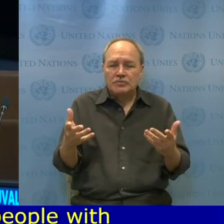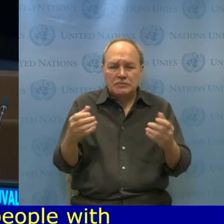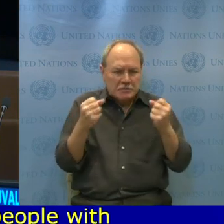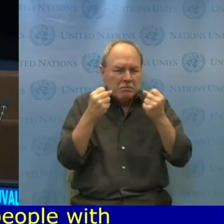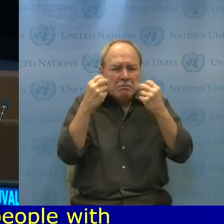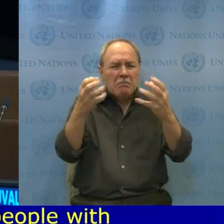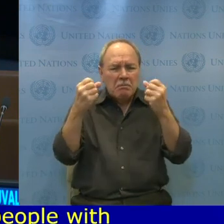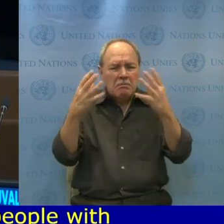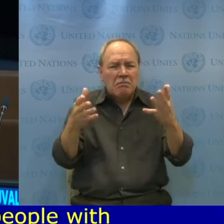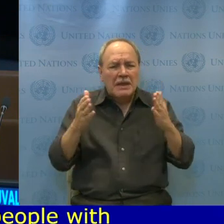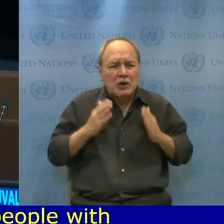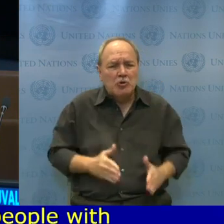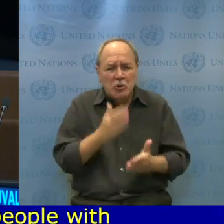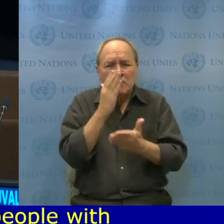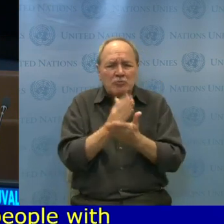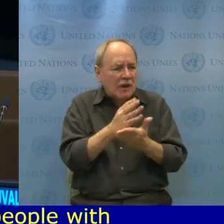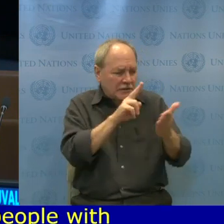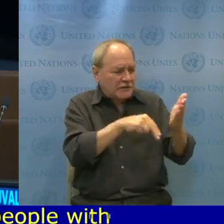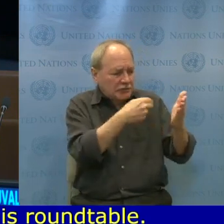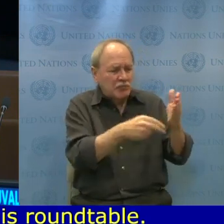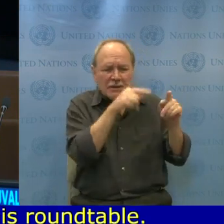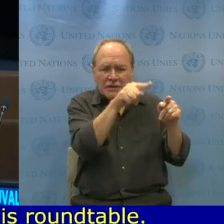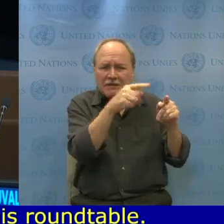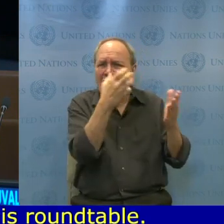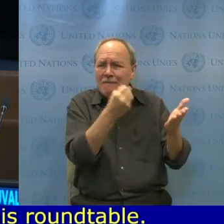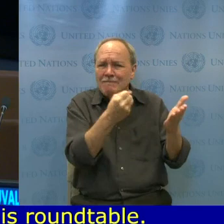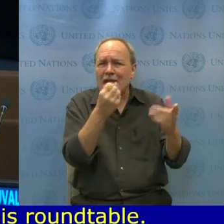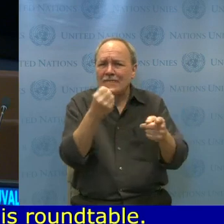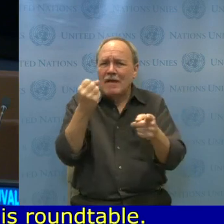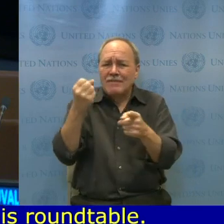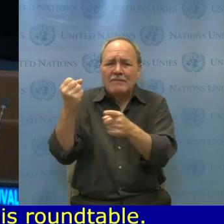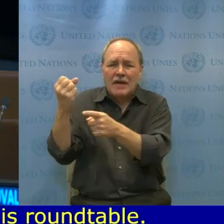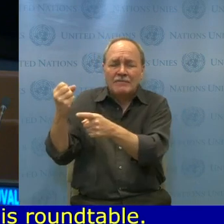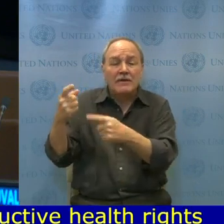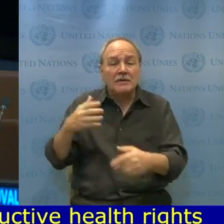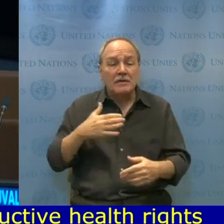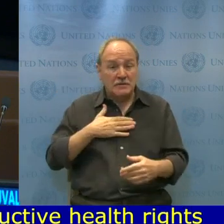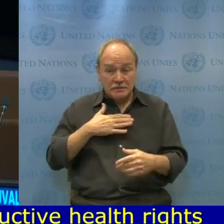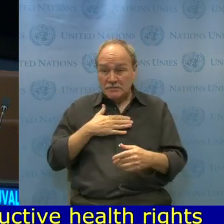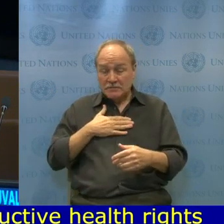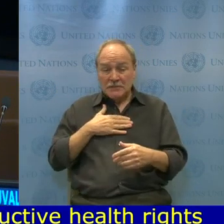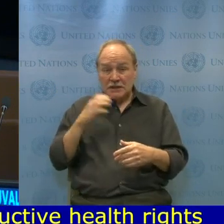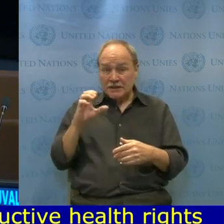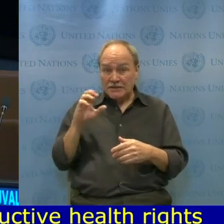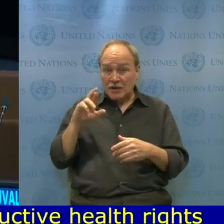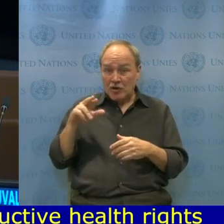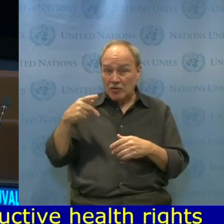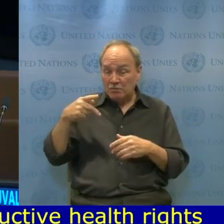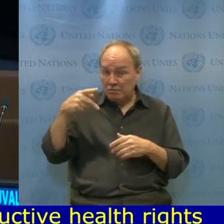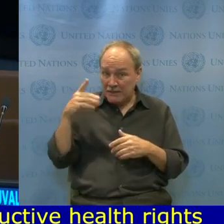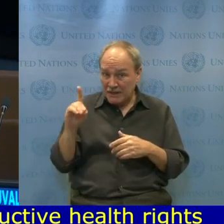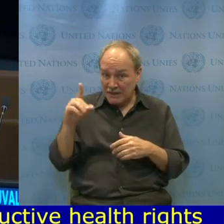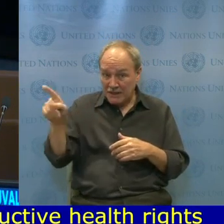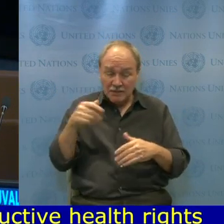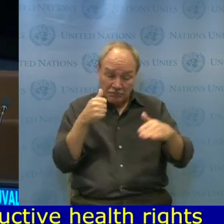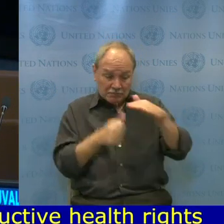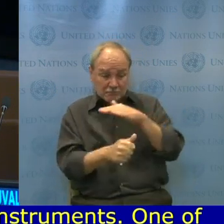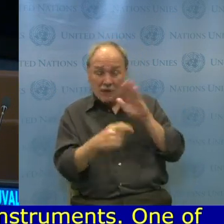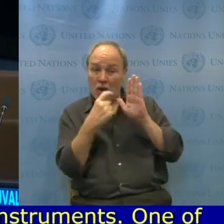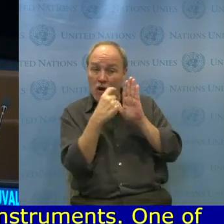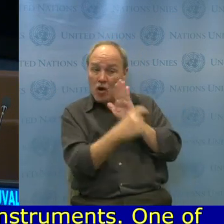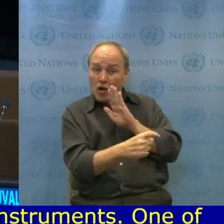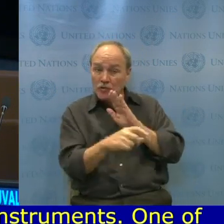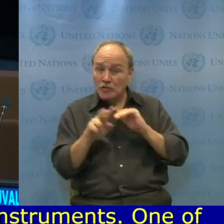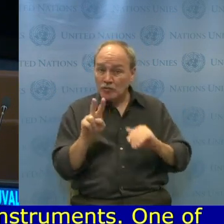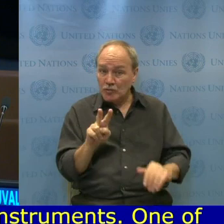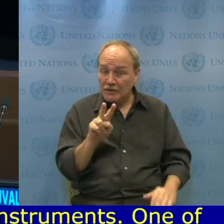instruments. But one of the strongest obligations comes from our own treaty. It is placed squarely in the context of the right to health under Article 25 and